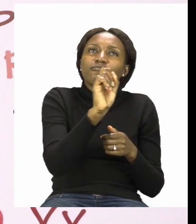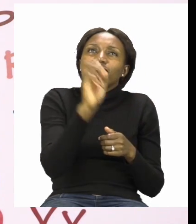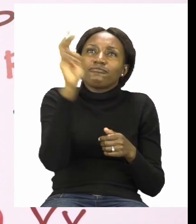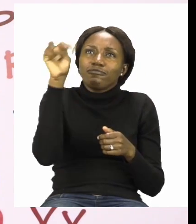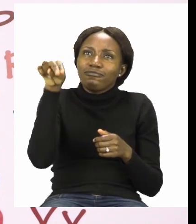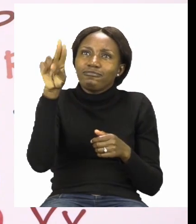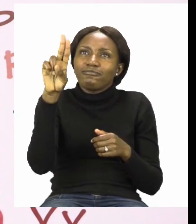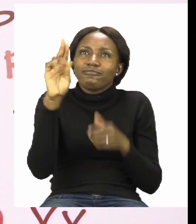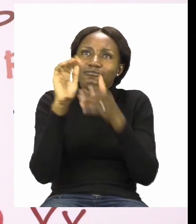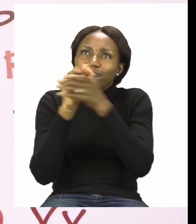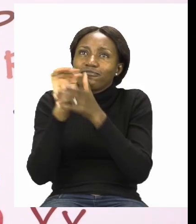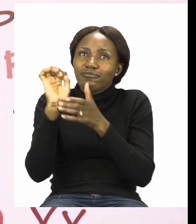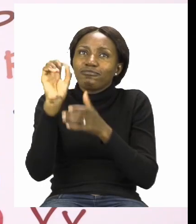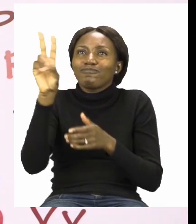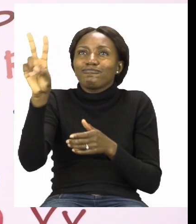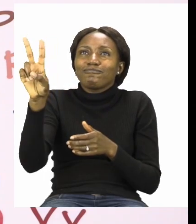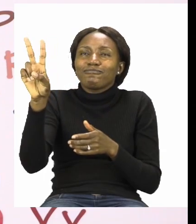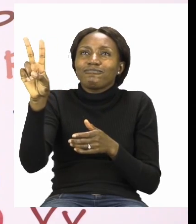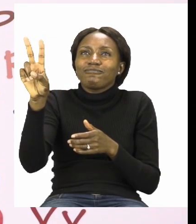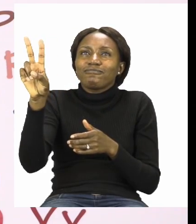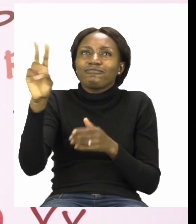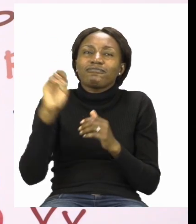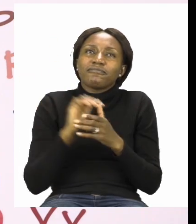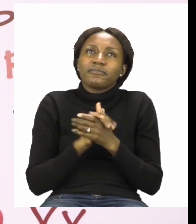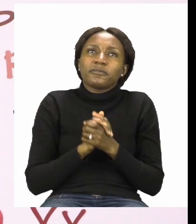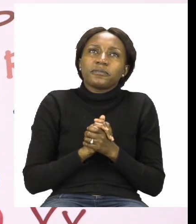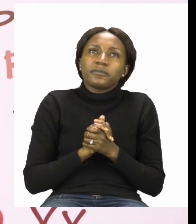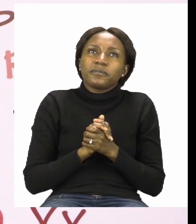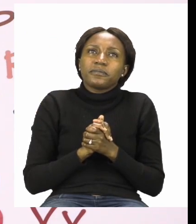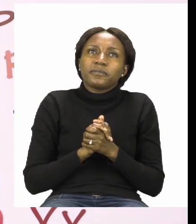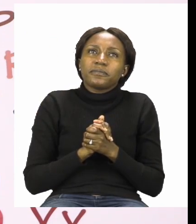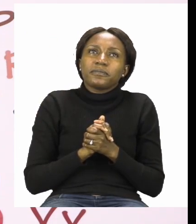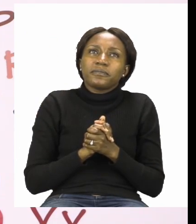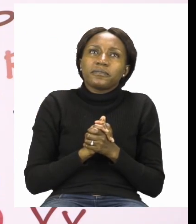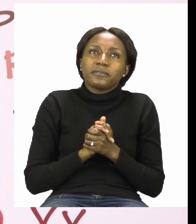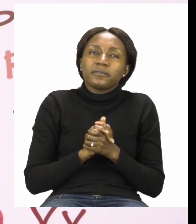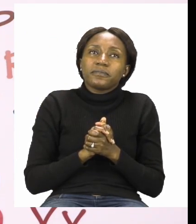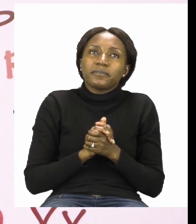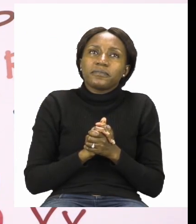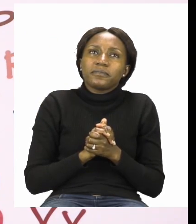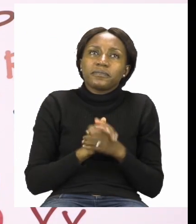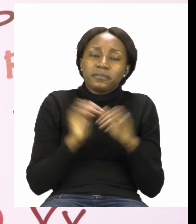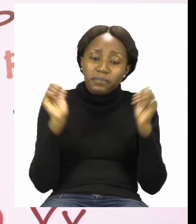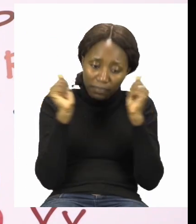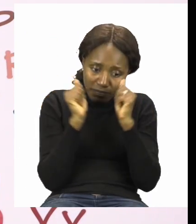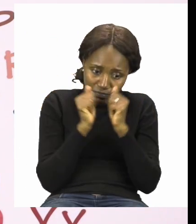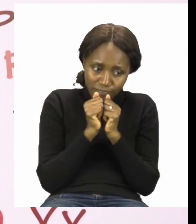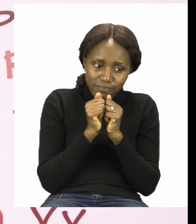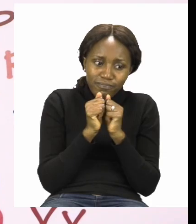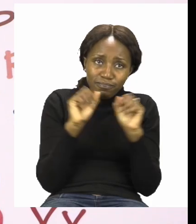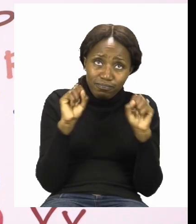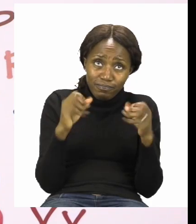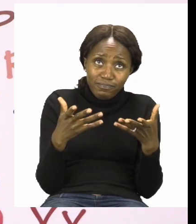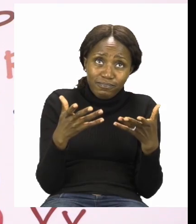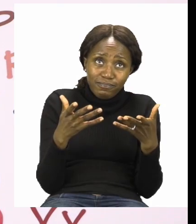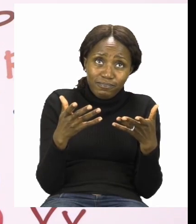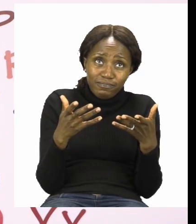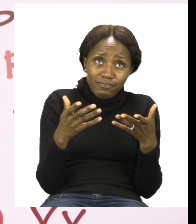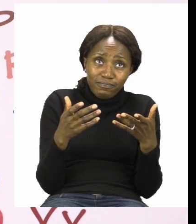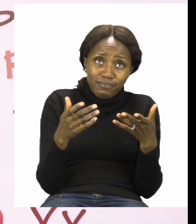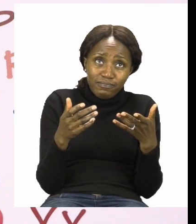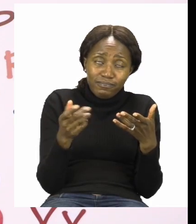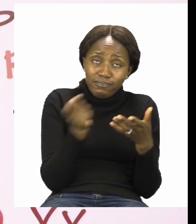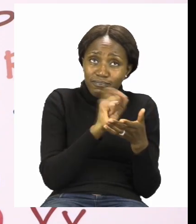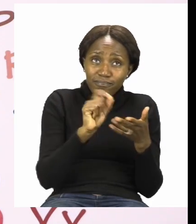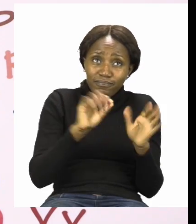Units, her friend, which is 2. Now when we're putting it back together again, we now